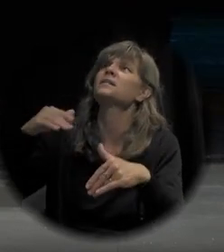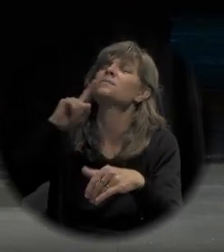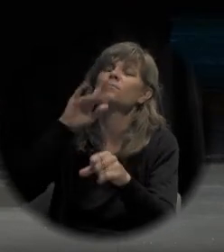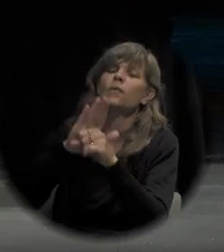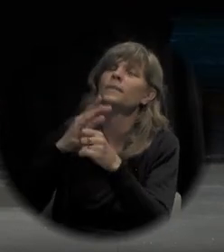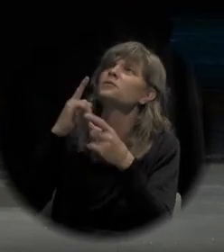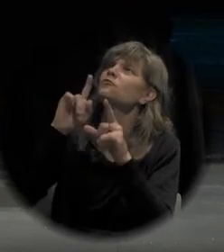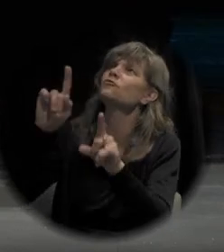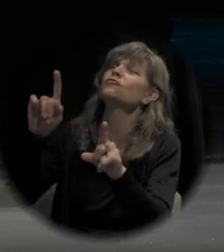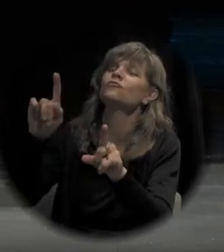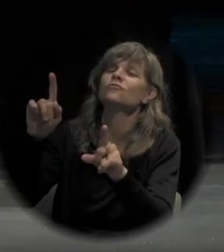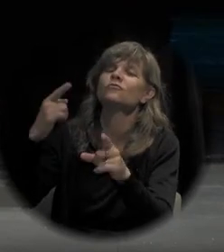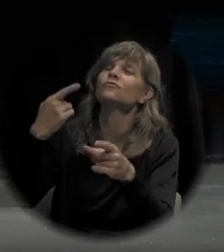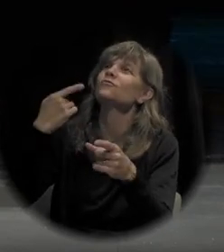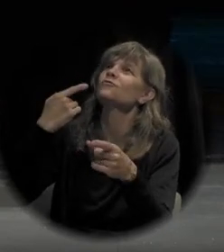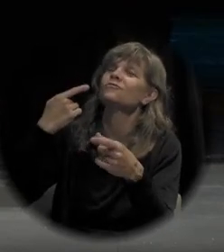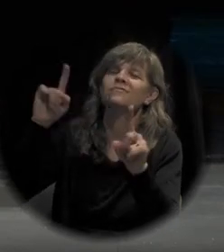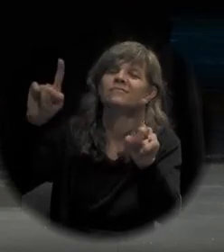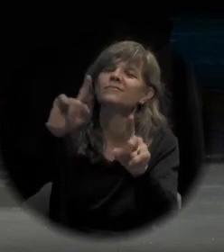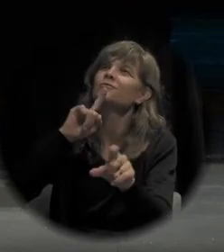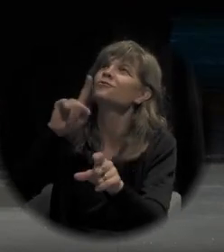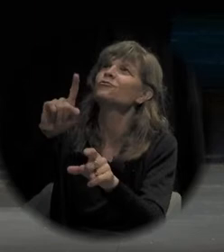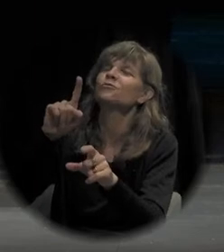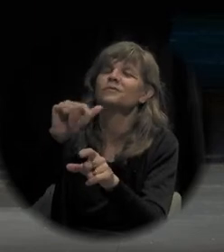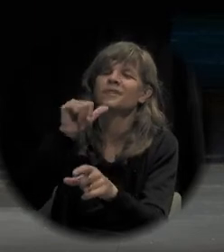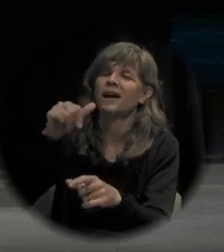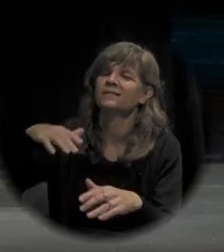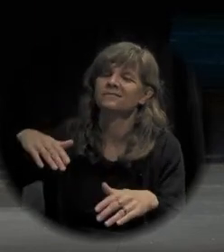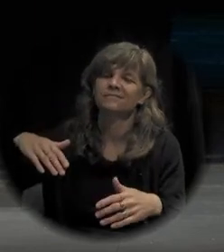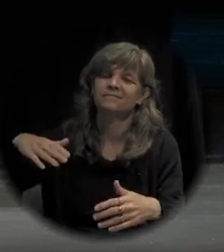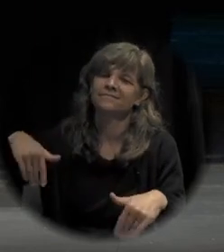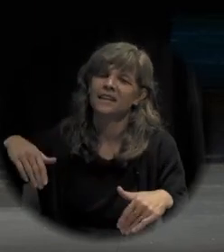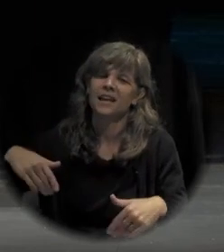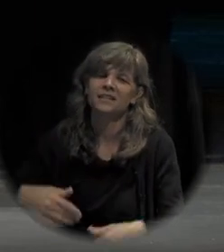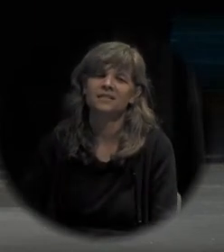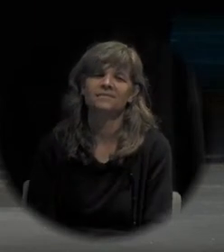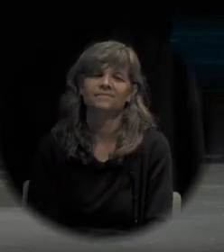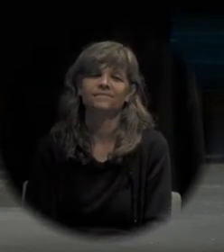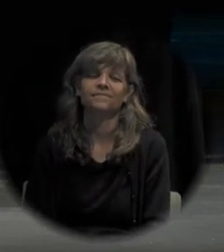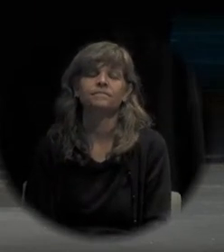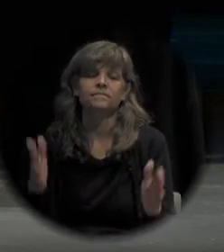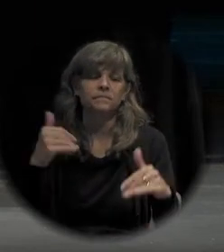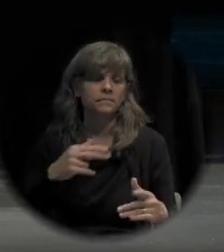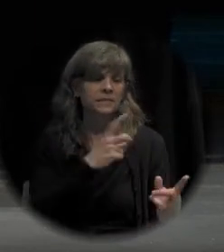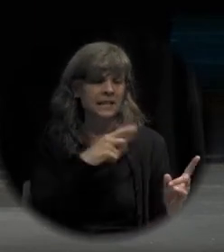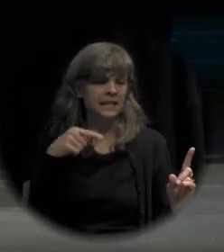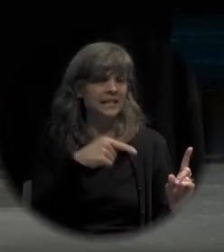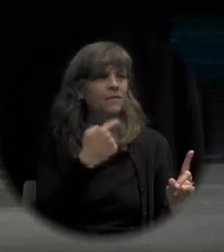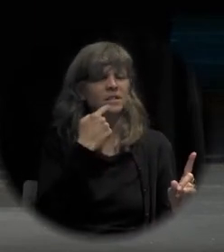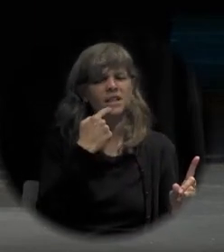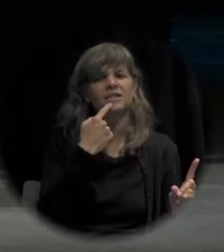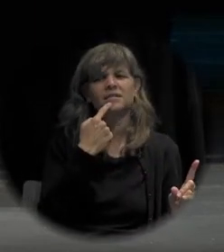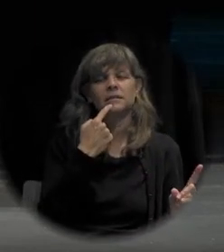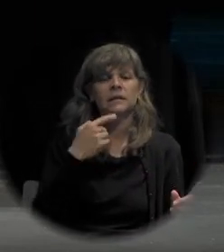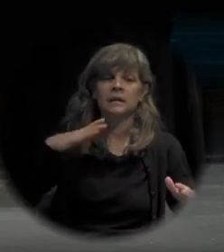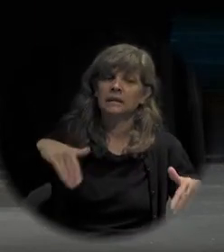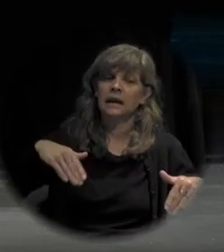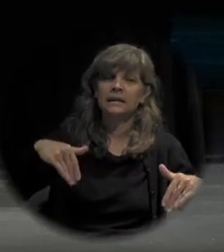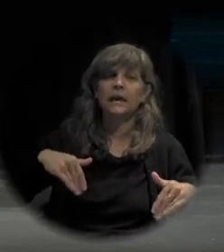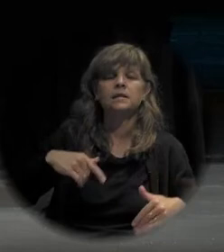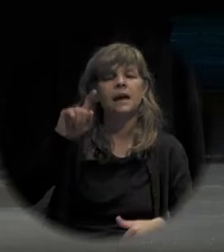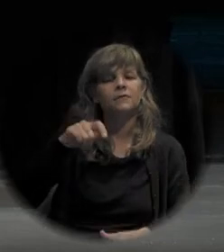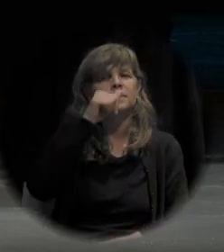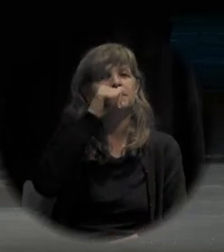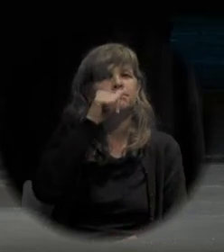next verse, first verse of chapter 27, David breaks down and he says, one of these days Saul is going to get me. I'm out of here. He